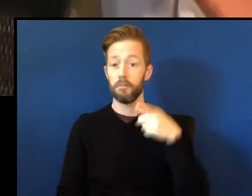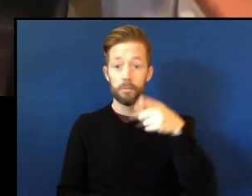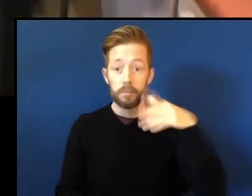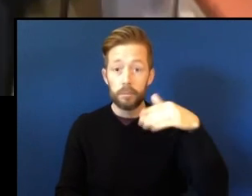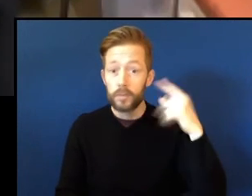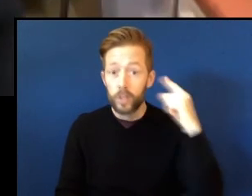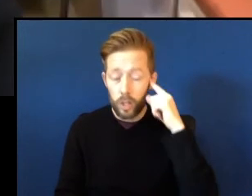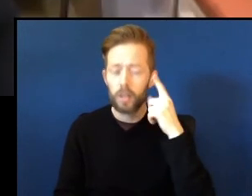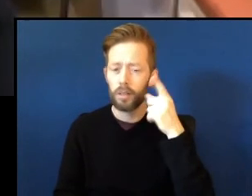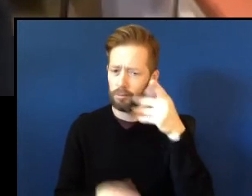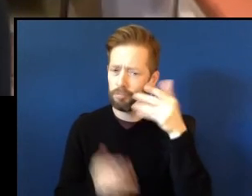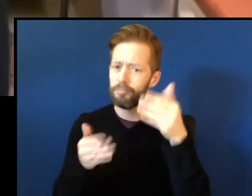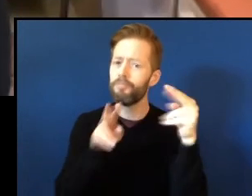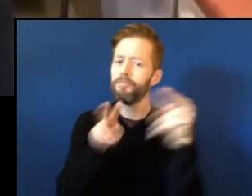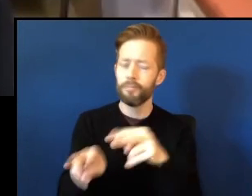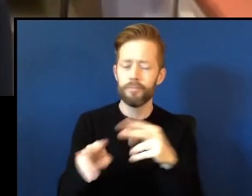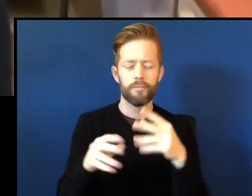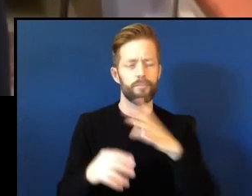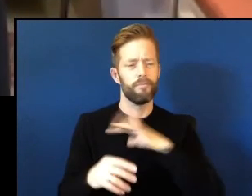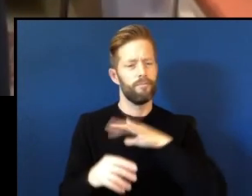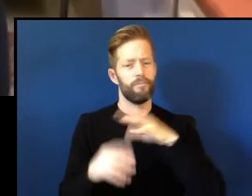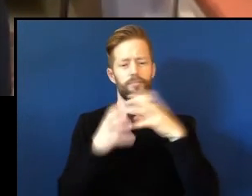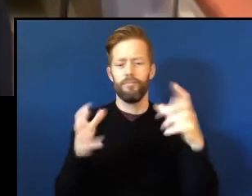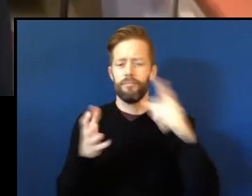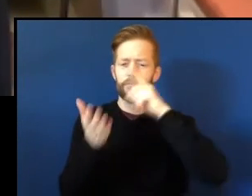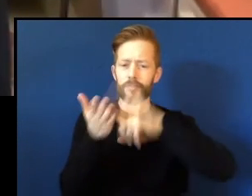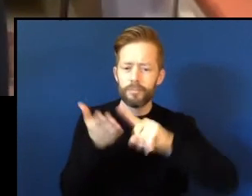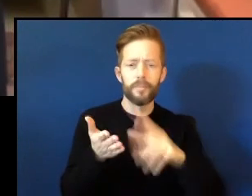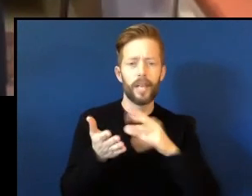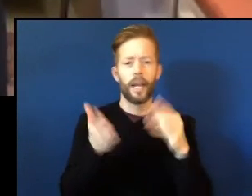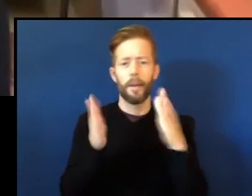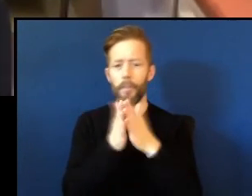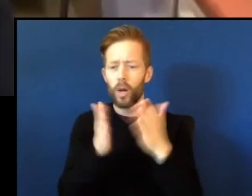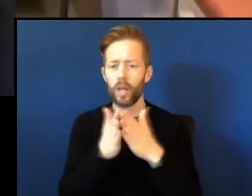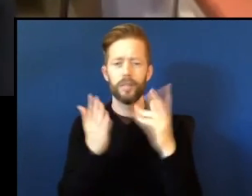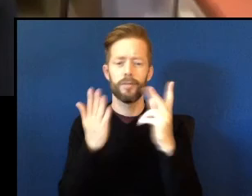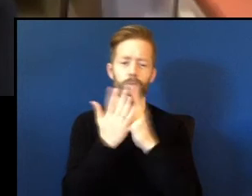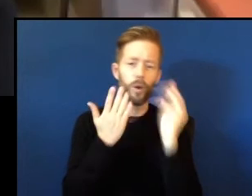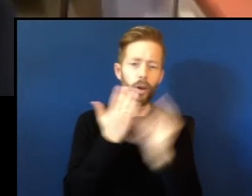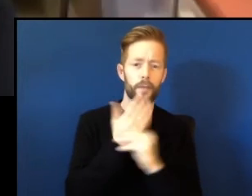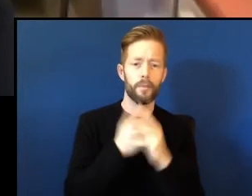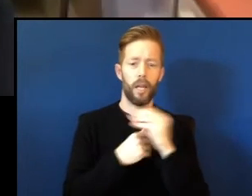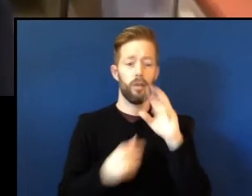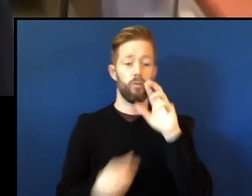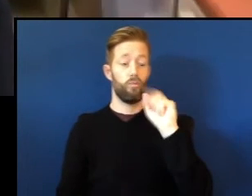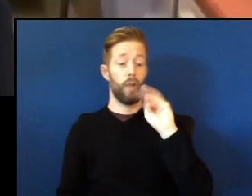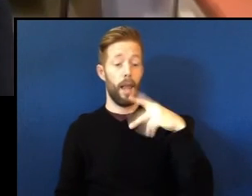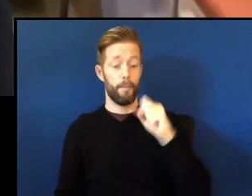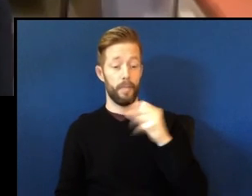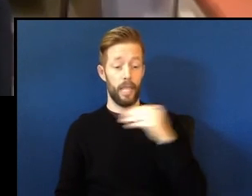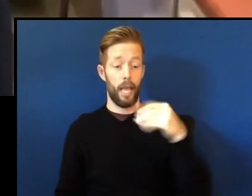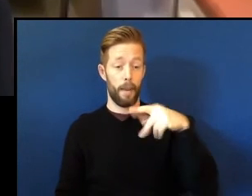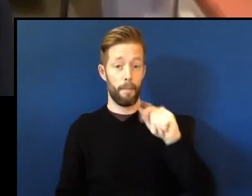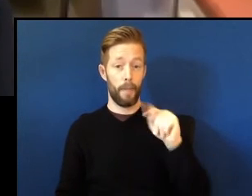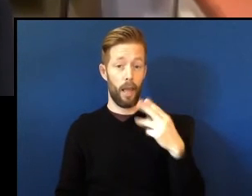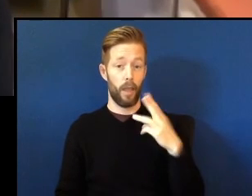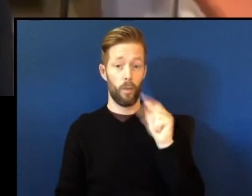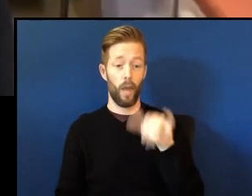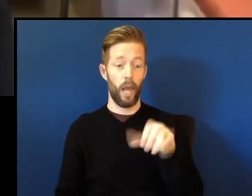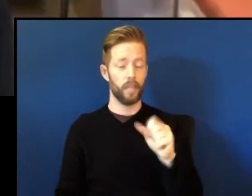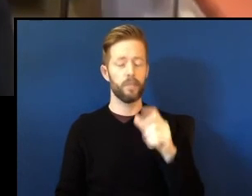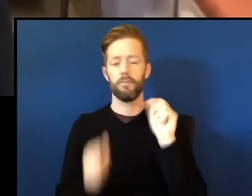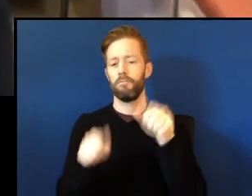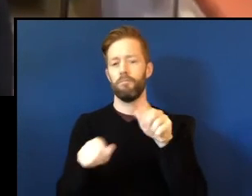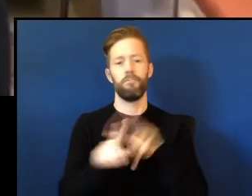great programs and research and have books as well. And really, ramps and pathways can be done with